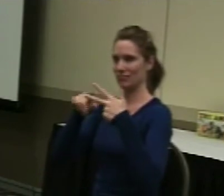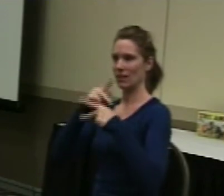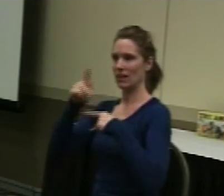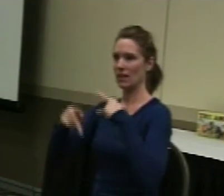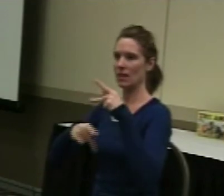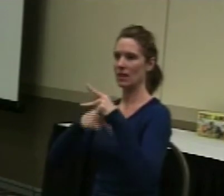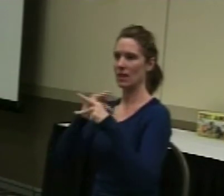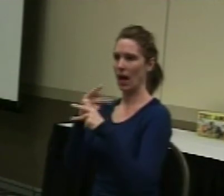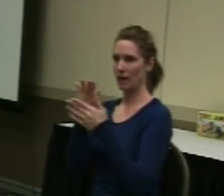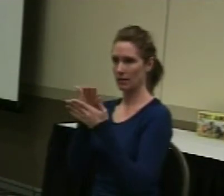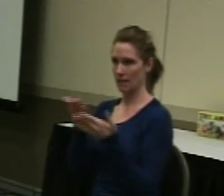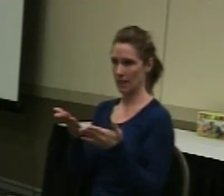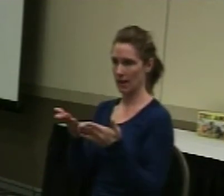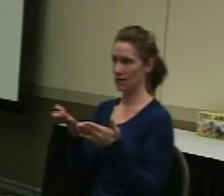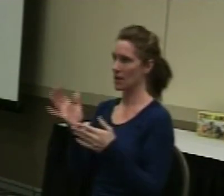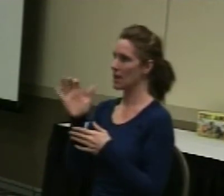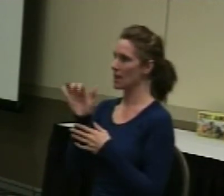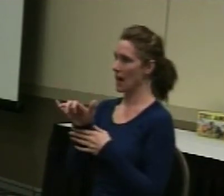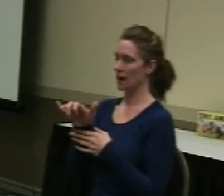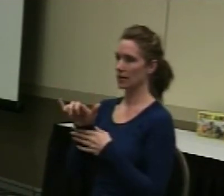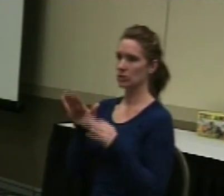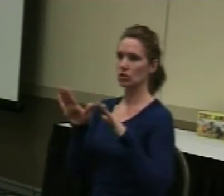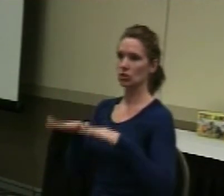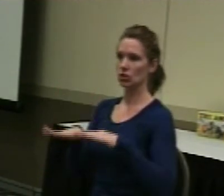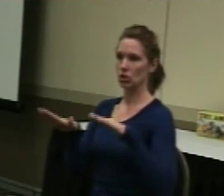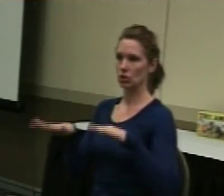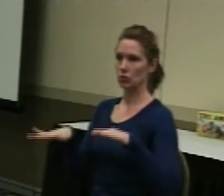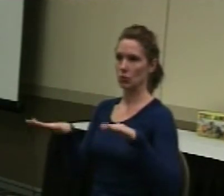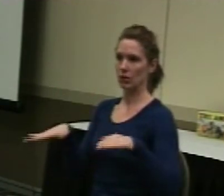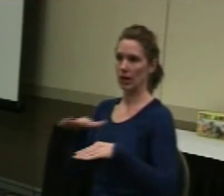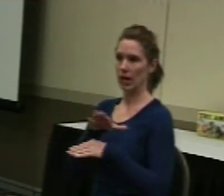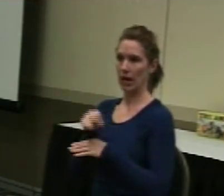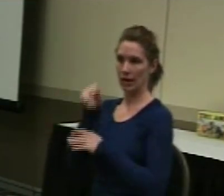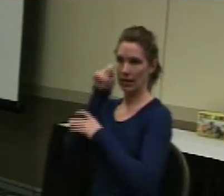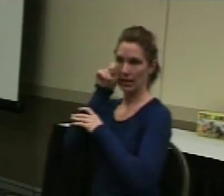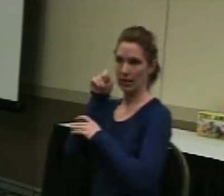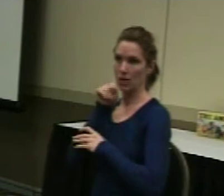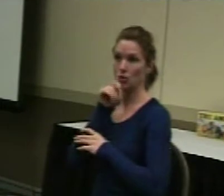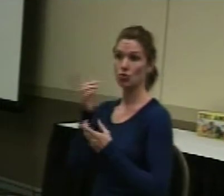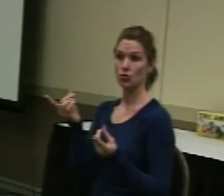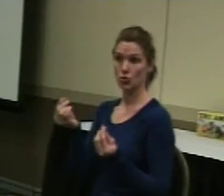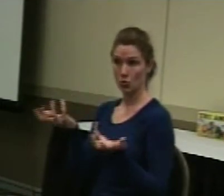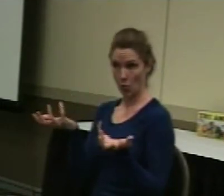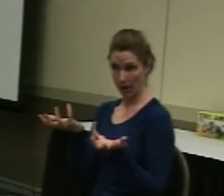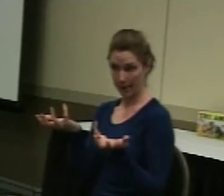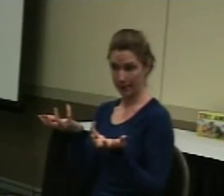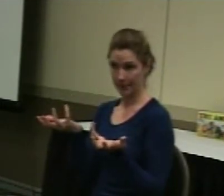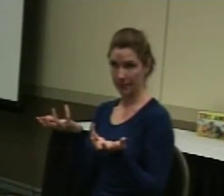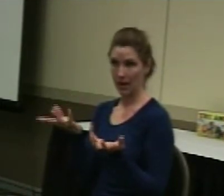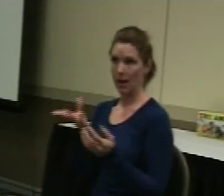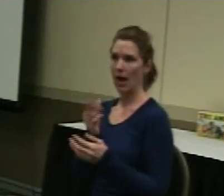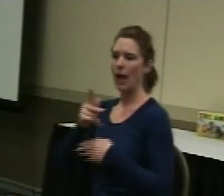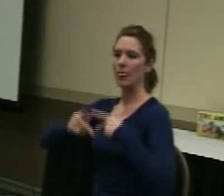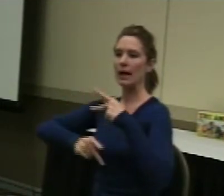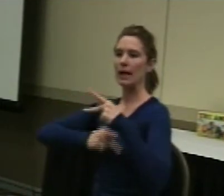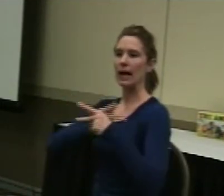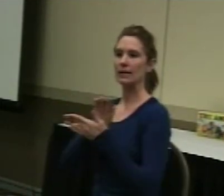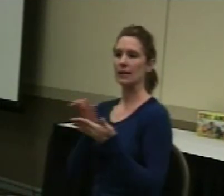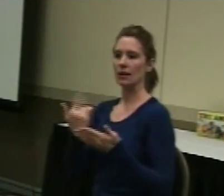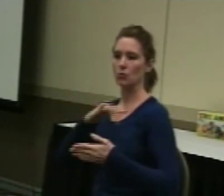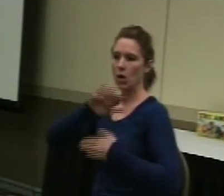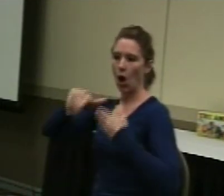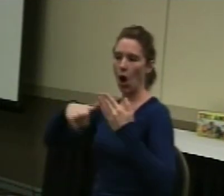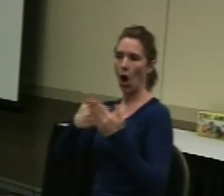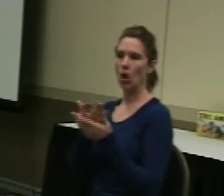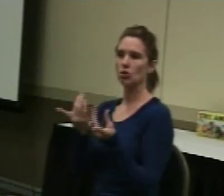things that children and adolescents do, and actually the kinds of things we all do,